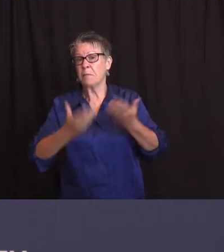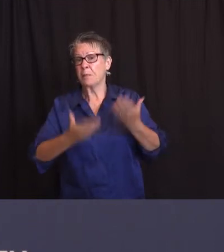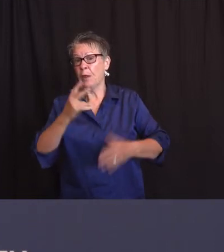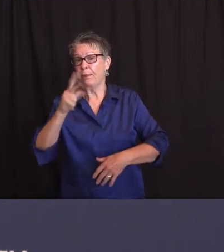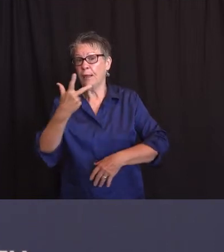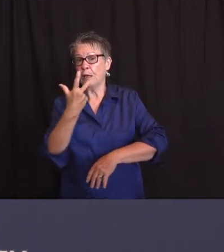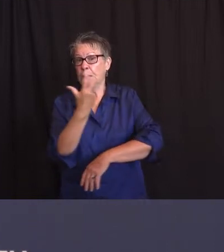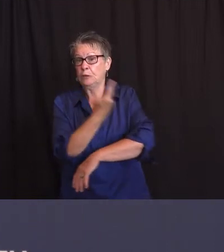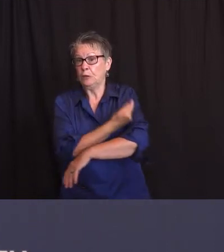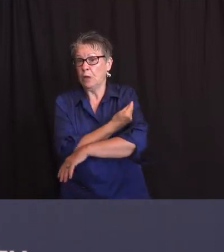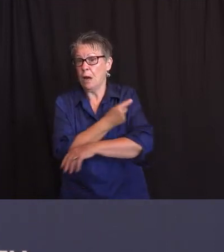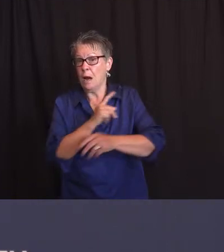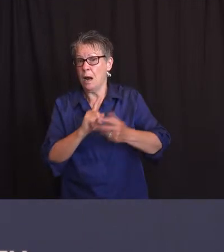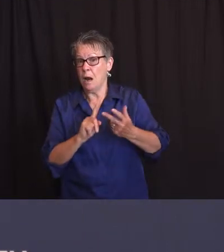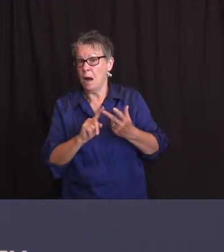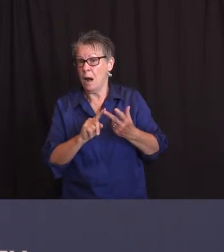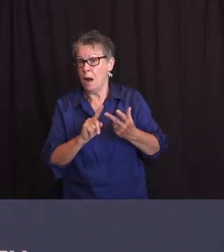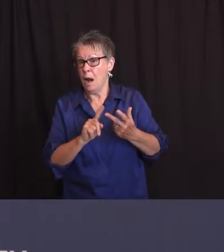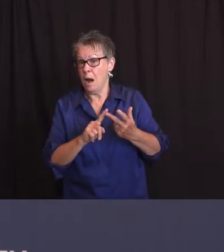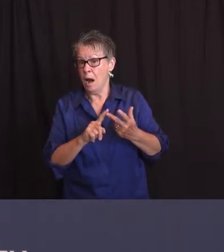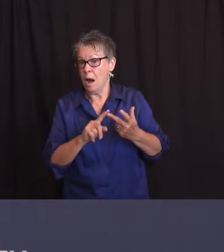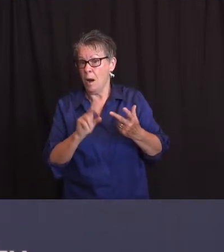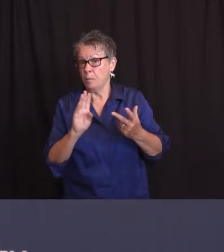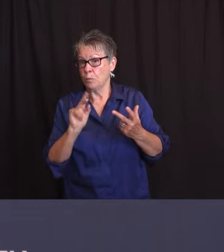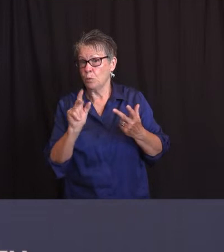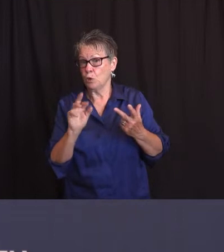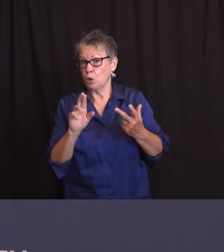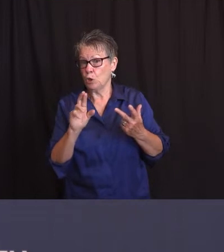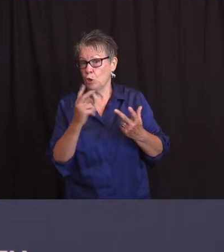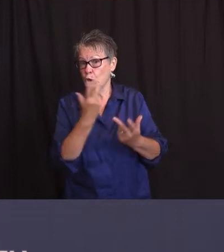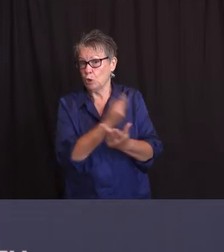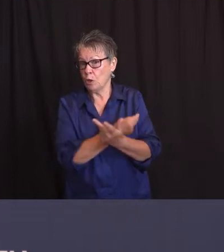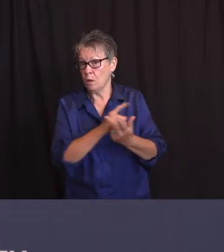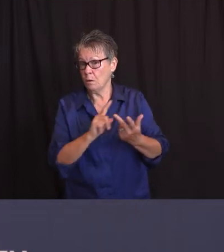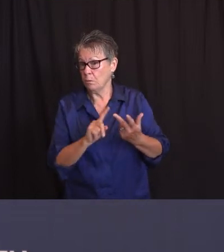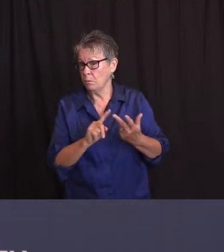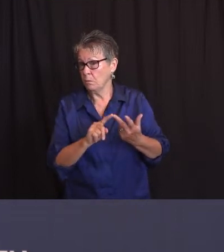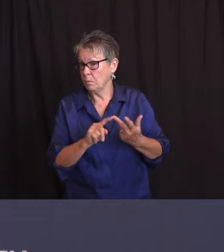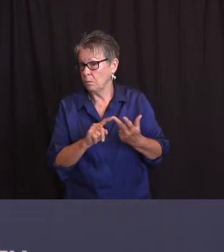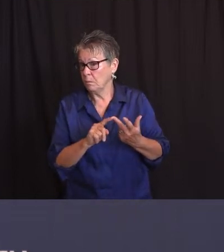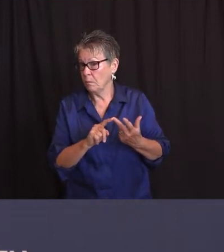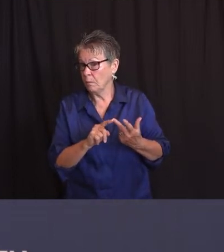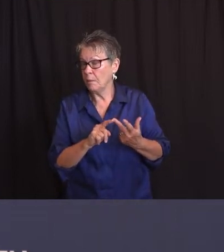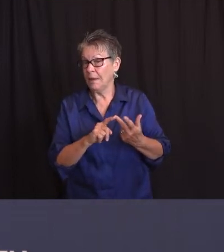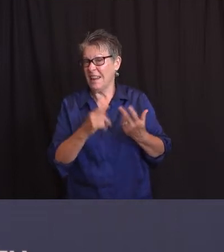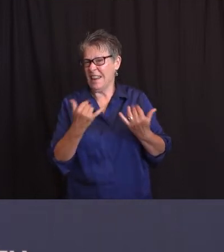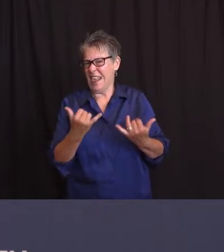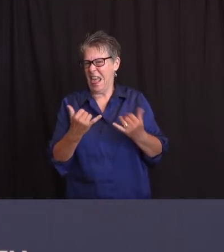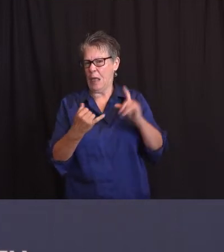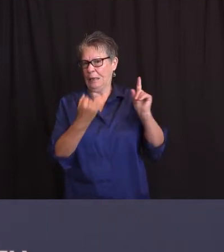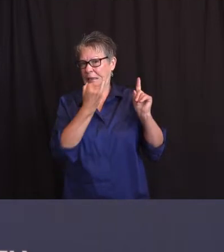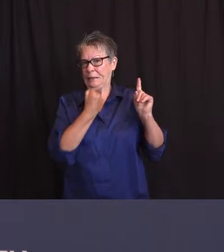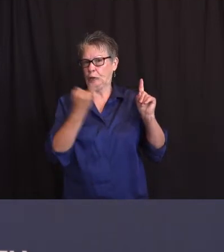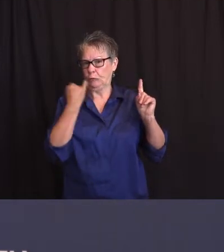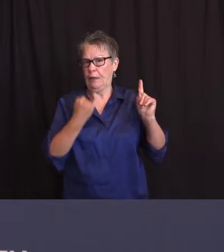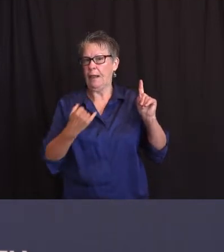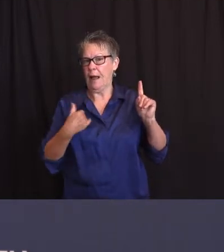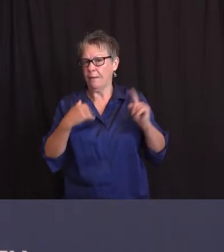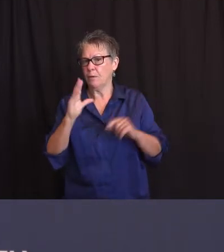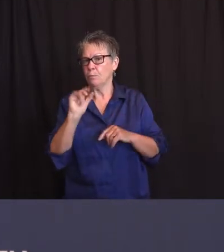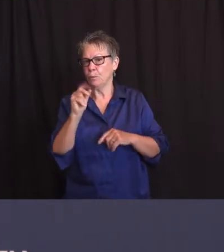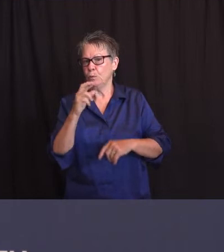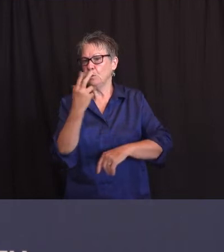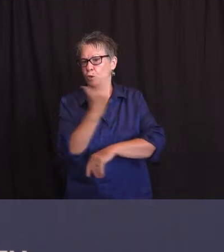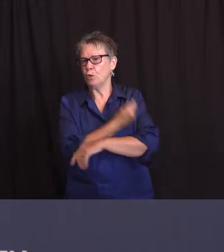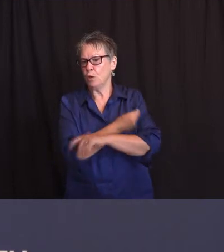being the prime example, it's folks who are older or with comorbidities. So that